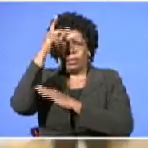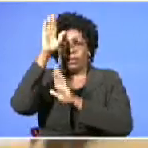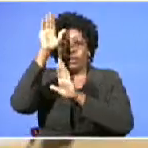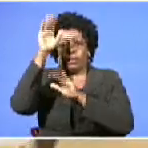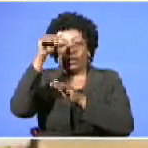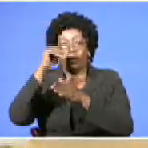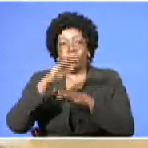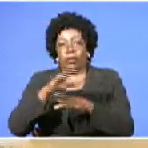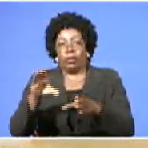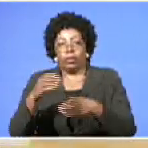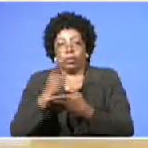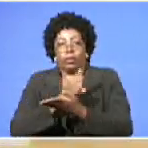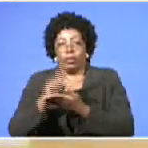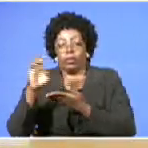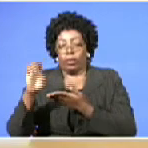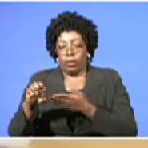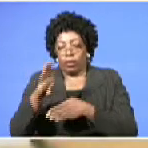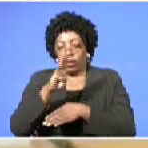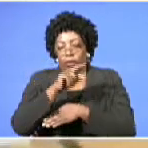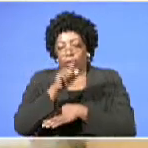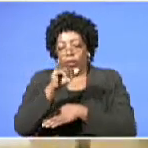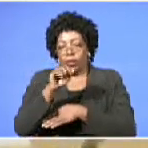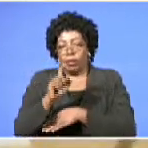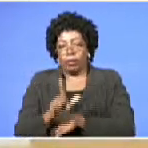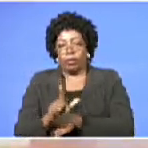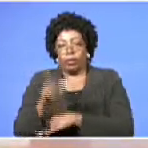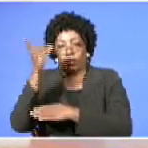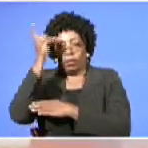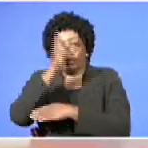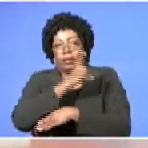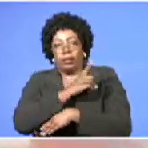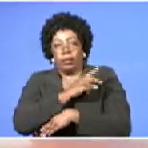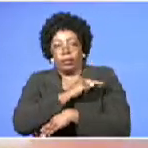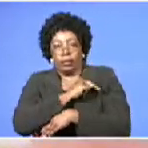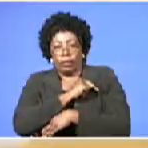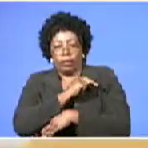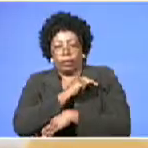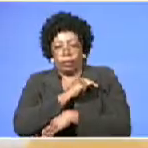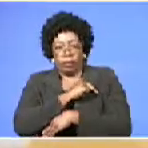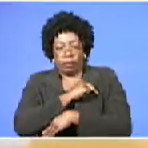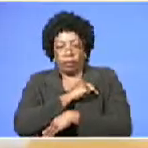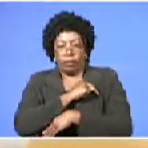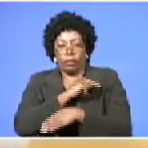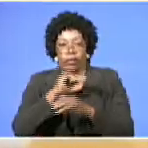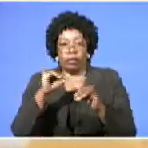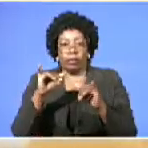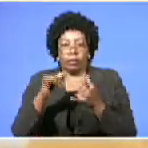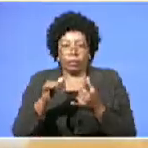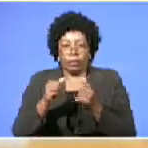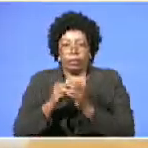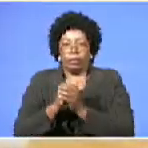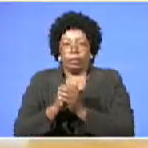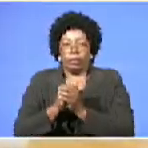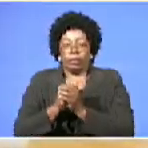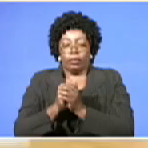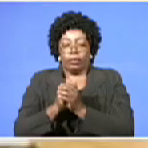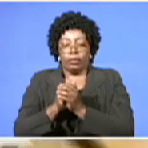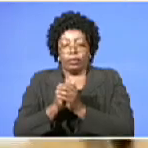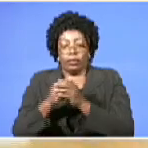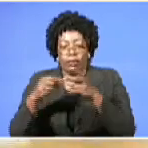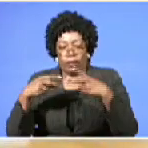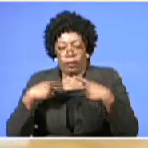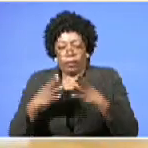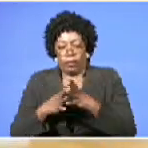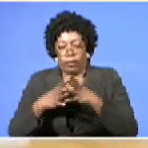over the weekend. Down in Brazil, David Nesbitt coming off Player of the Week honors in the last round, and he had another big game